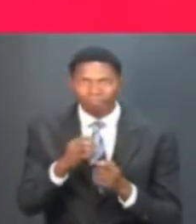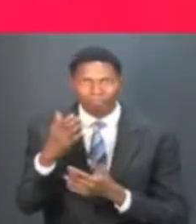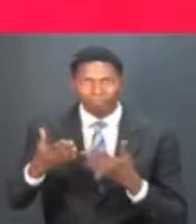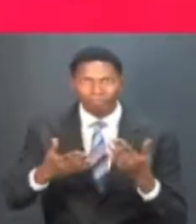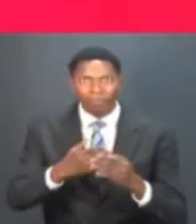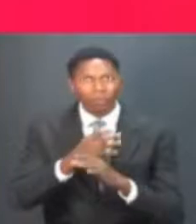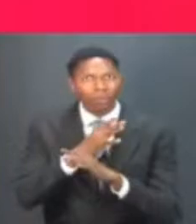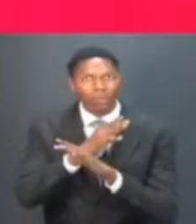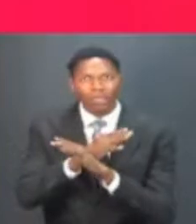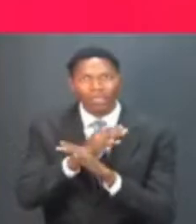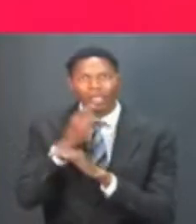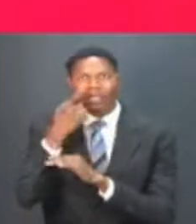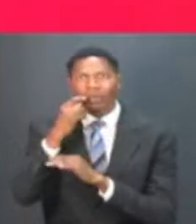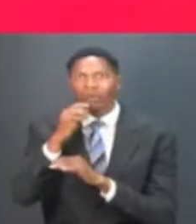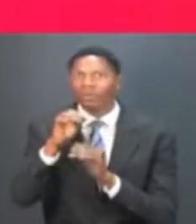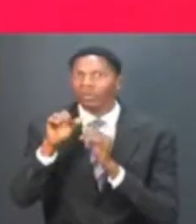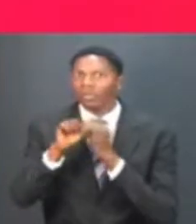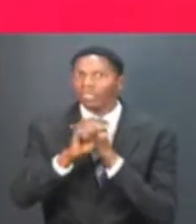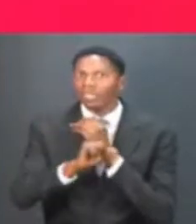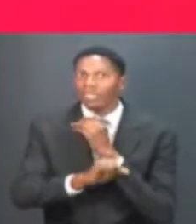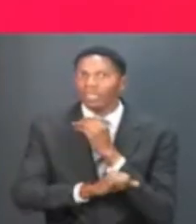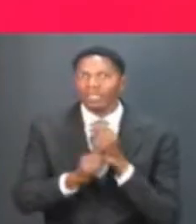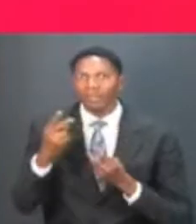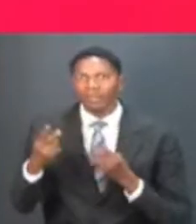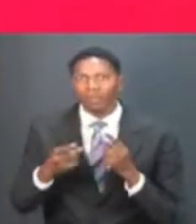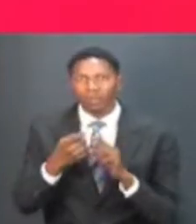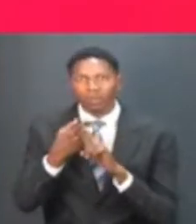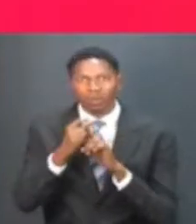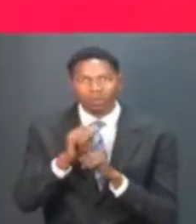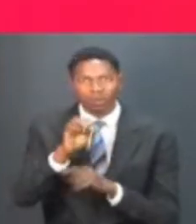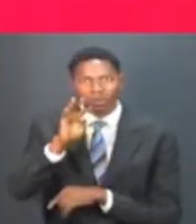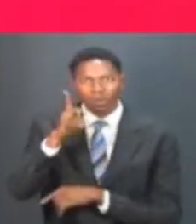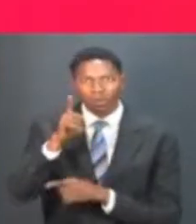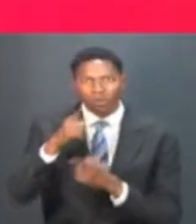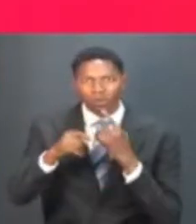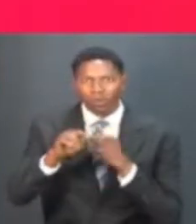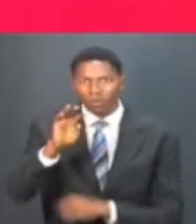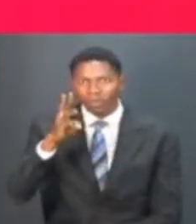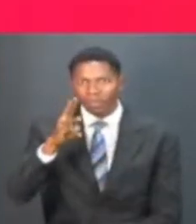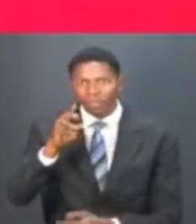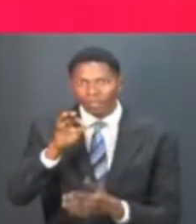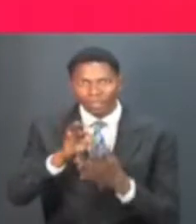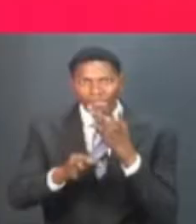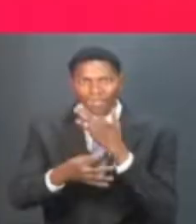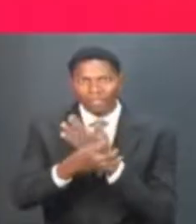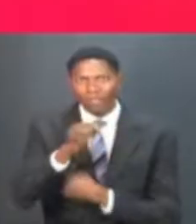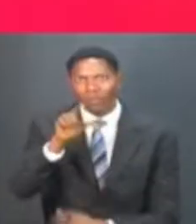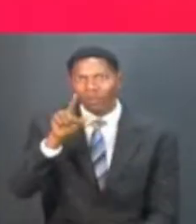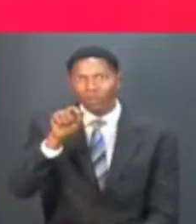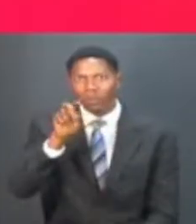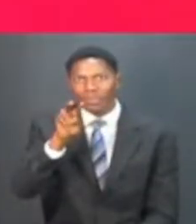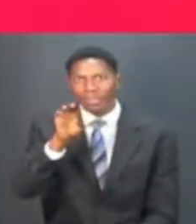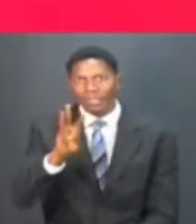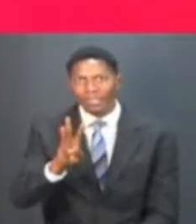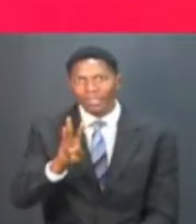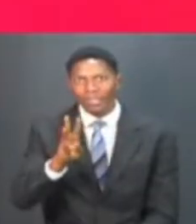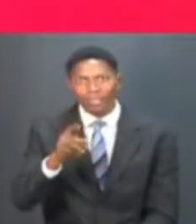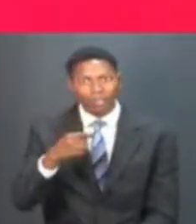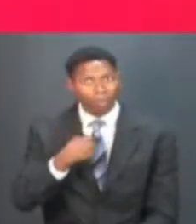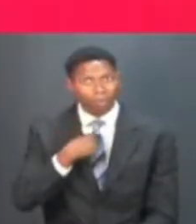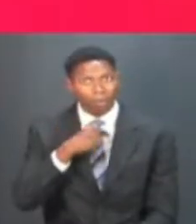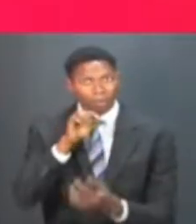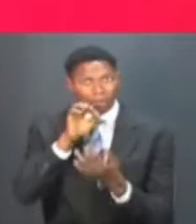for a state visit from 4th to 6th February 2026. I am